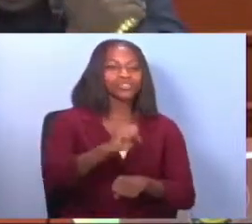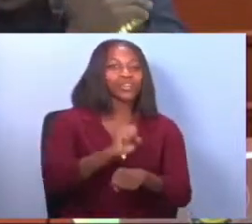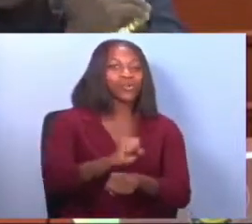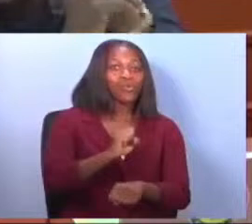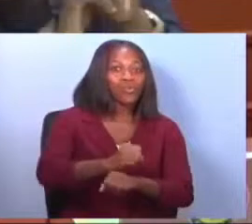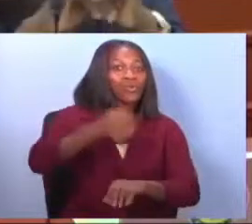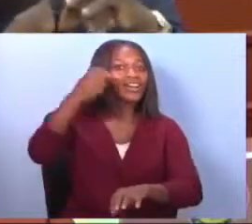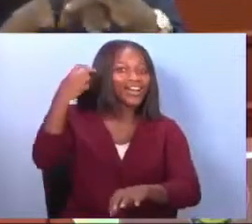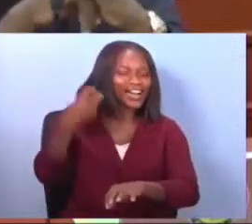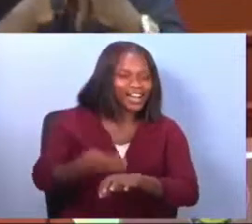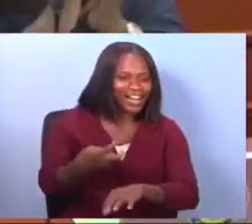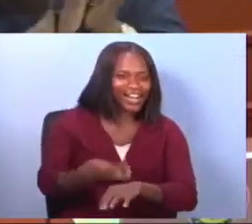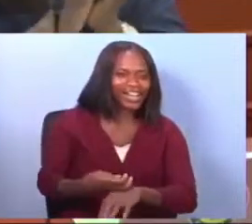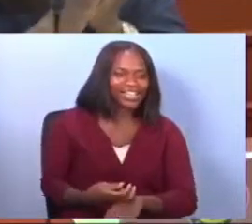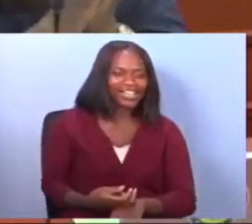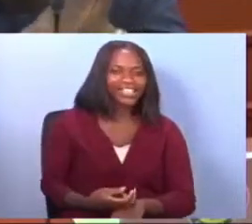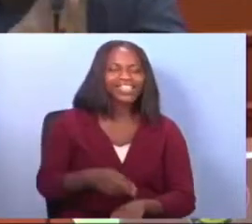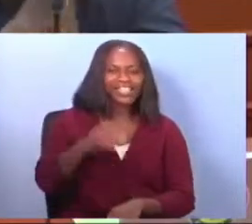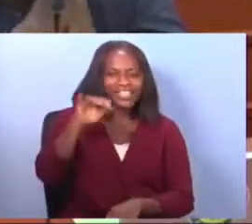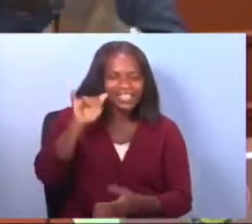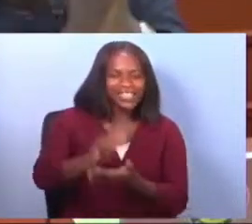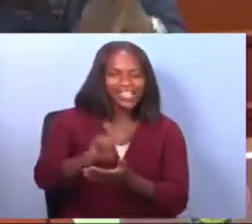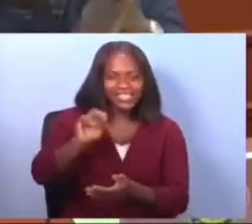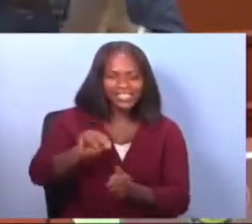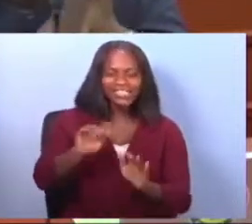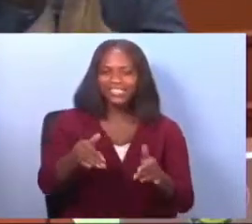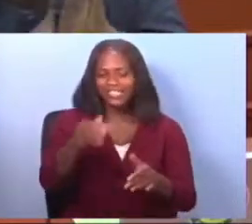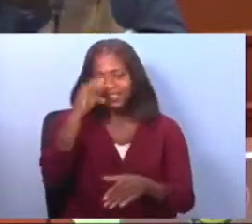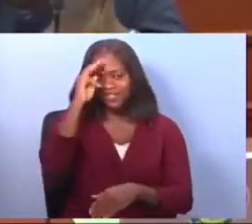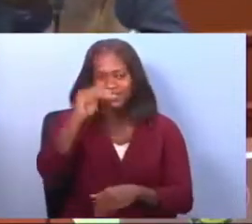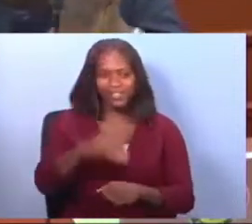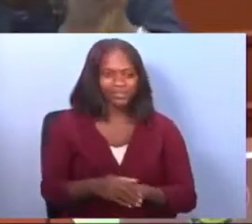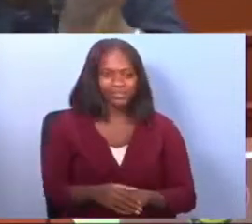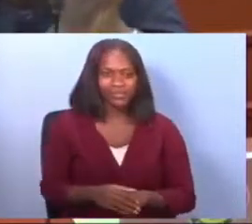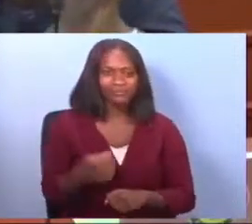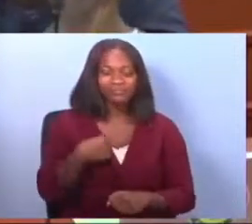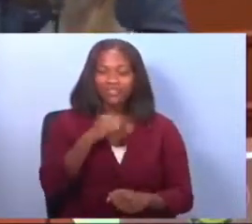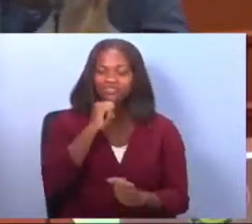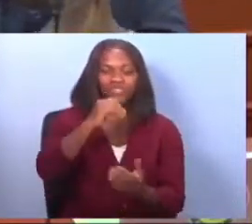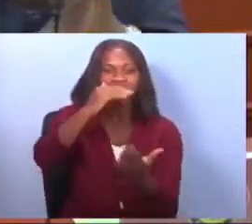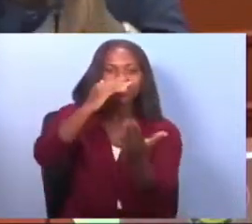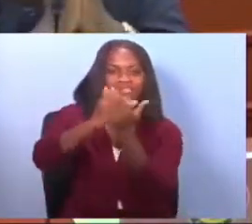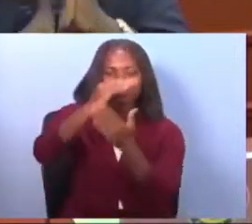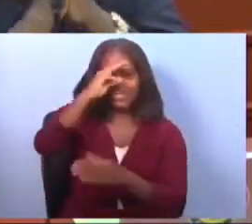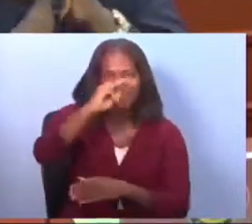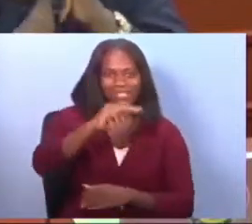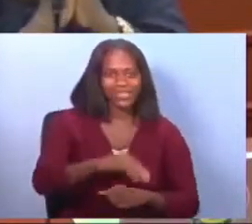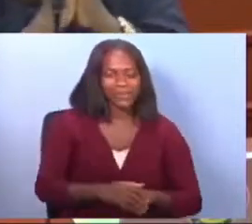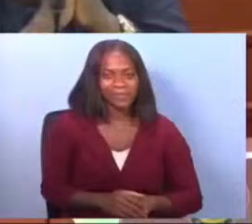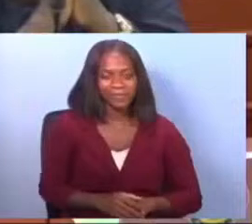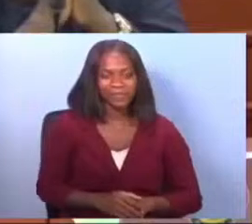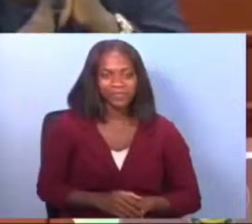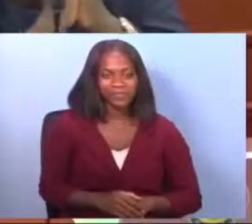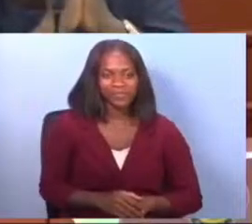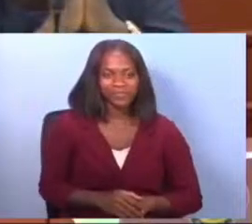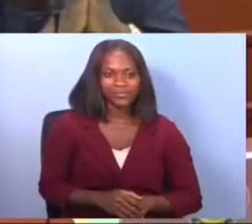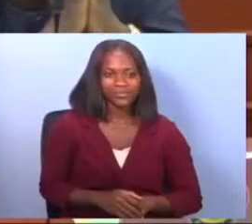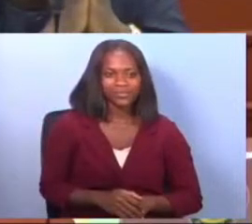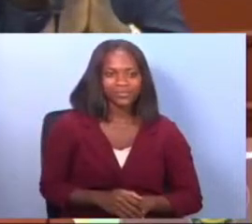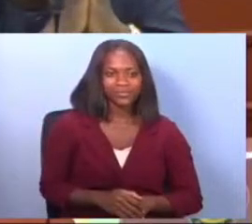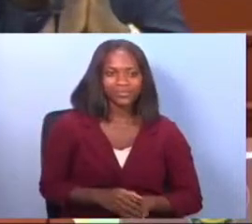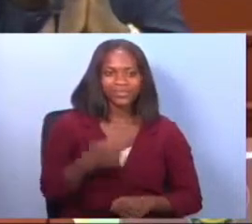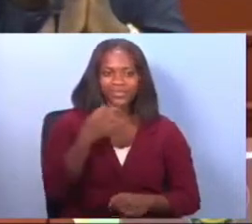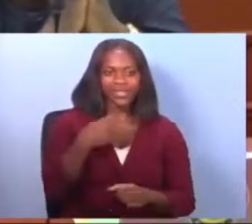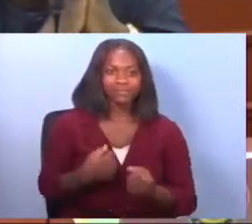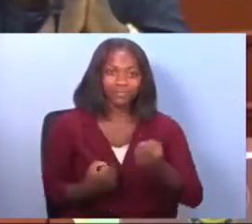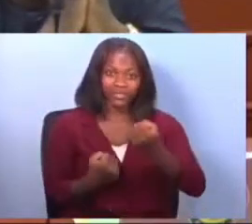for it. He deserves it. And I will not stand in his way. Mr. Speaker, I